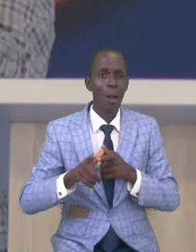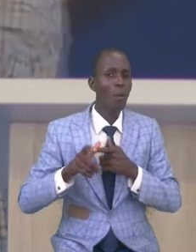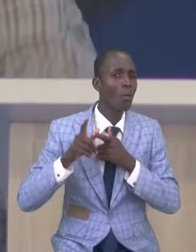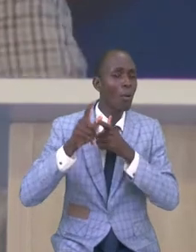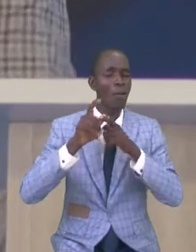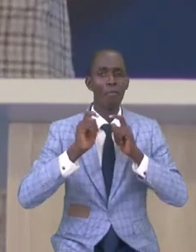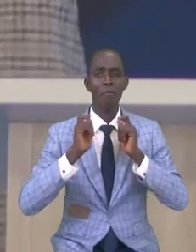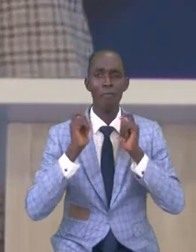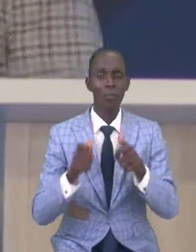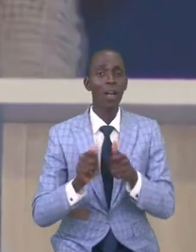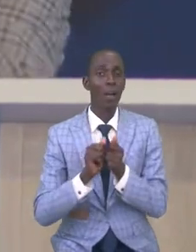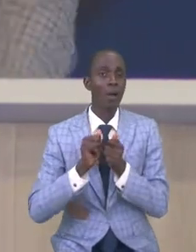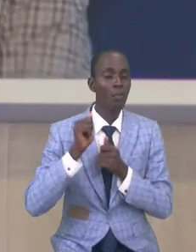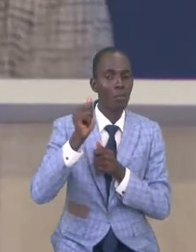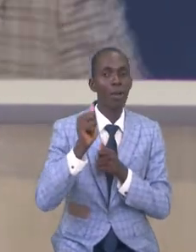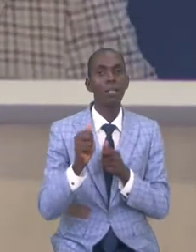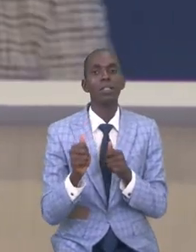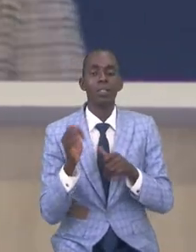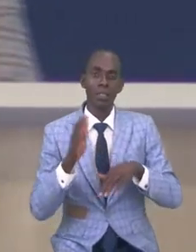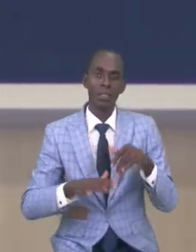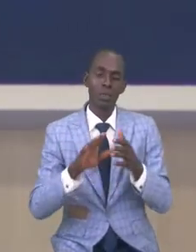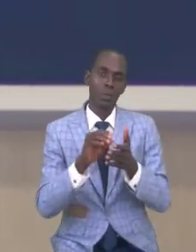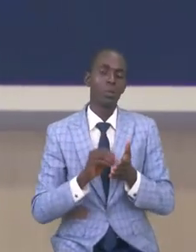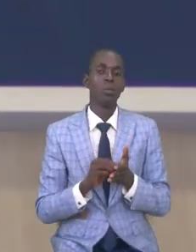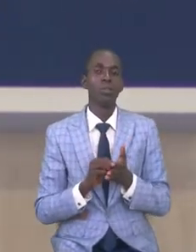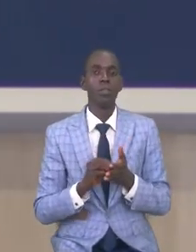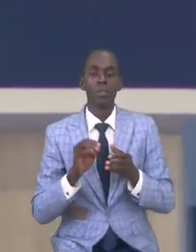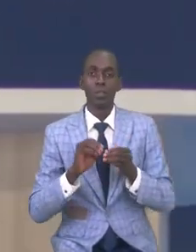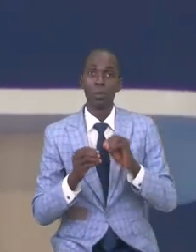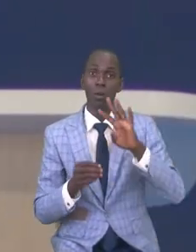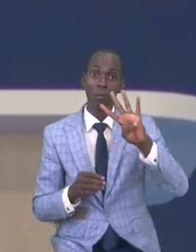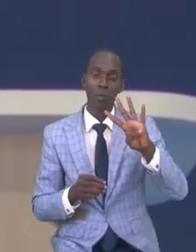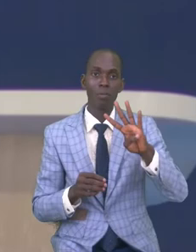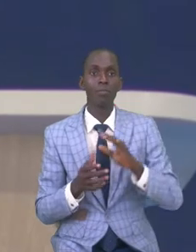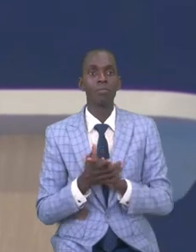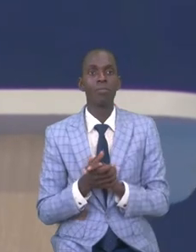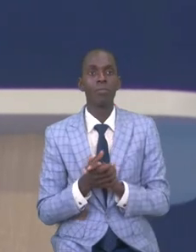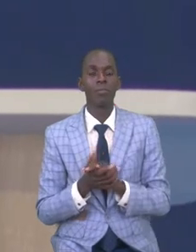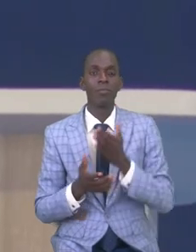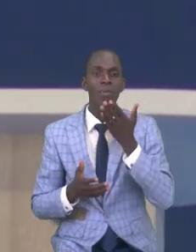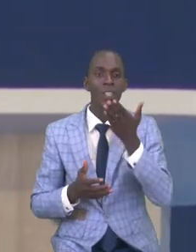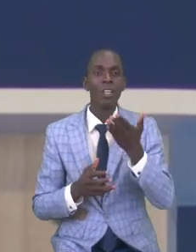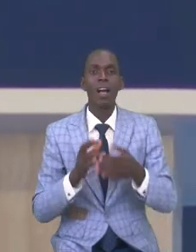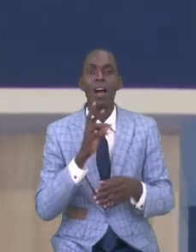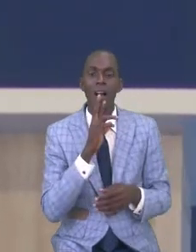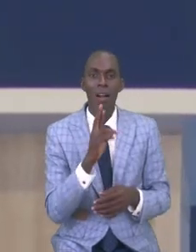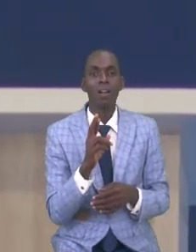those legs, and win awards. Number four, there are